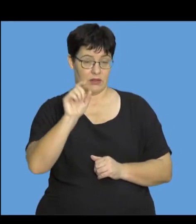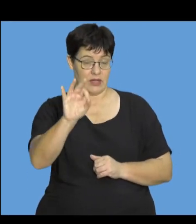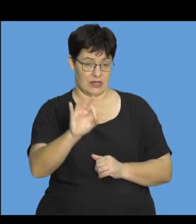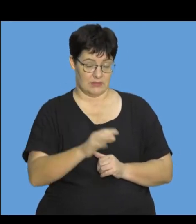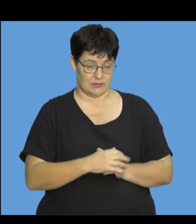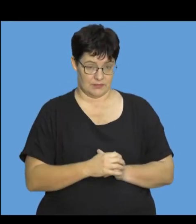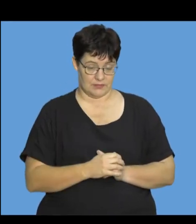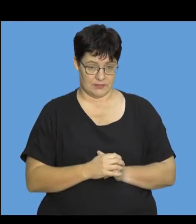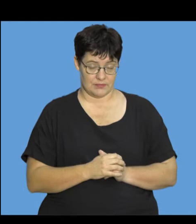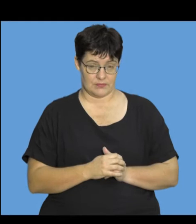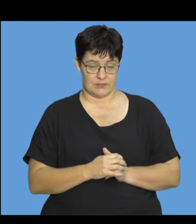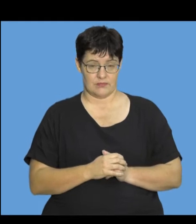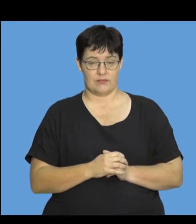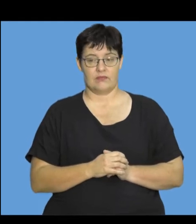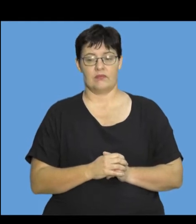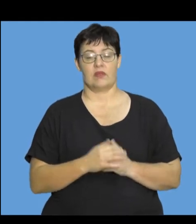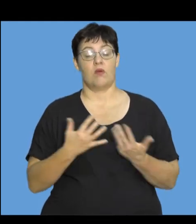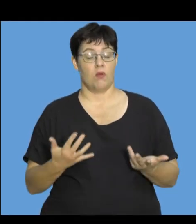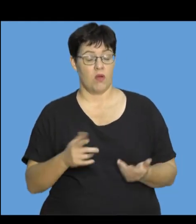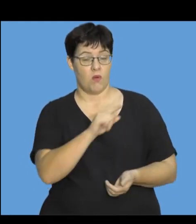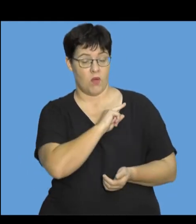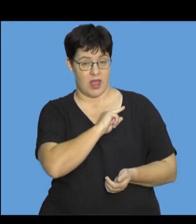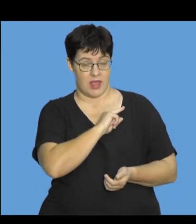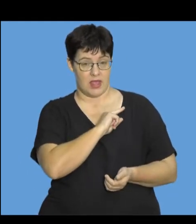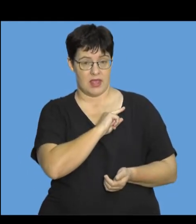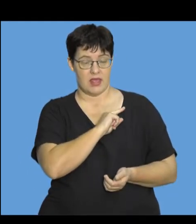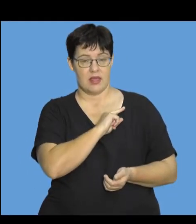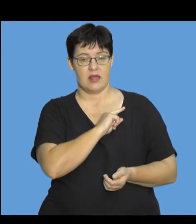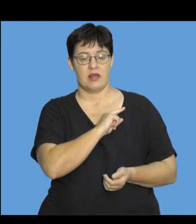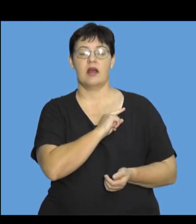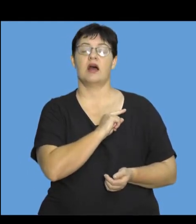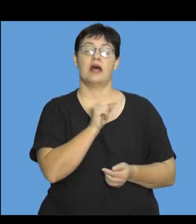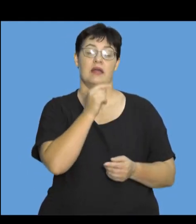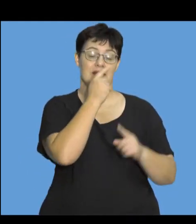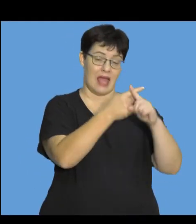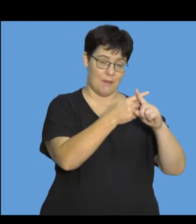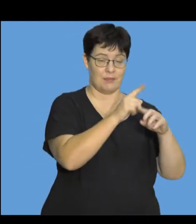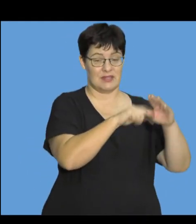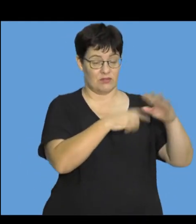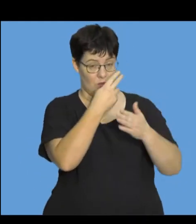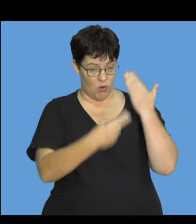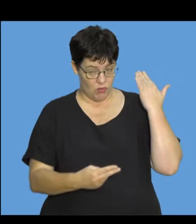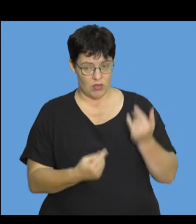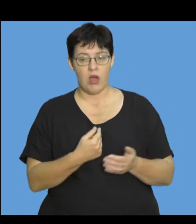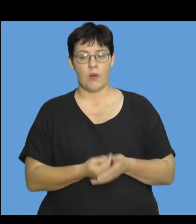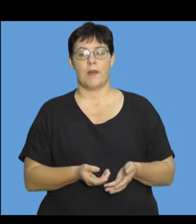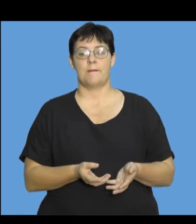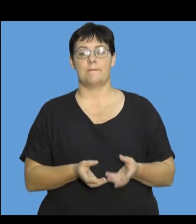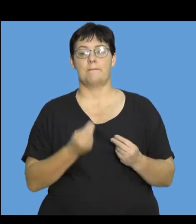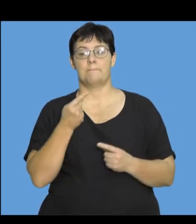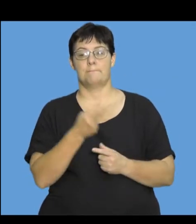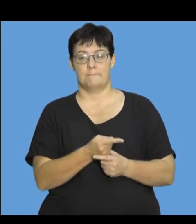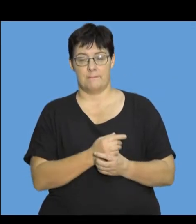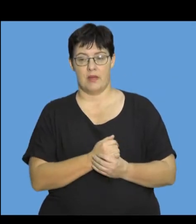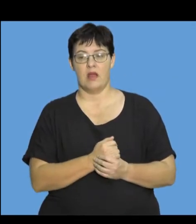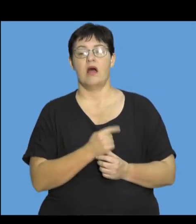3. Then, because we have both multiplication and division, we'll start with multiplication and